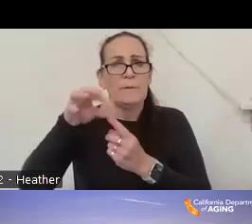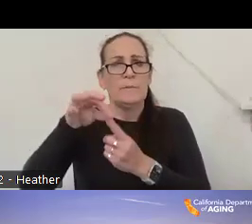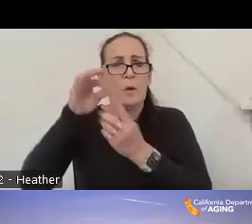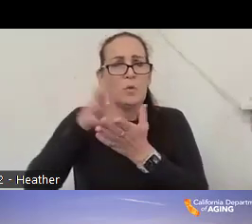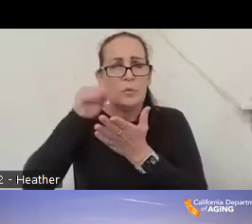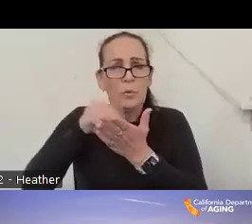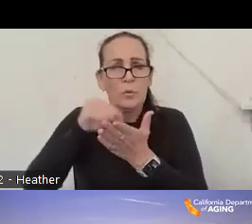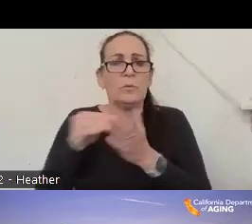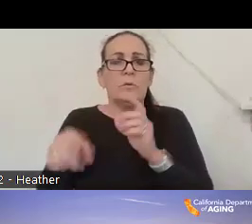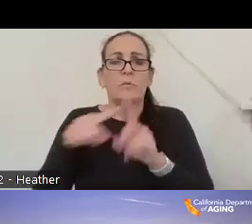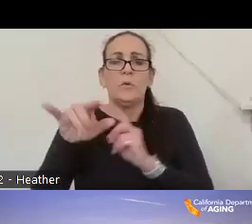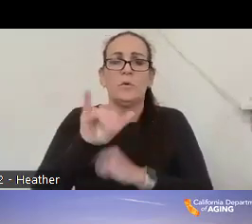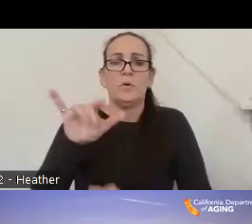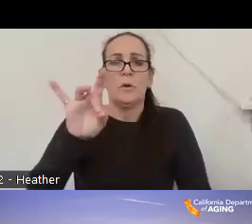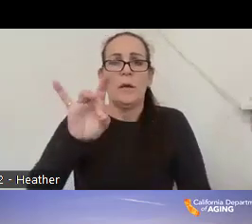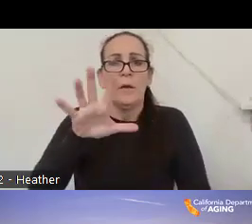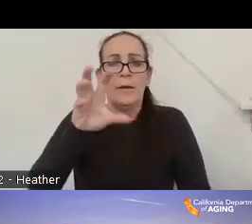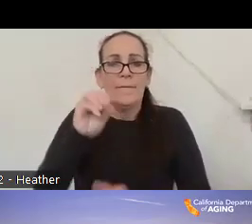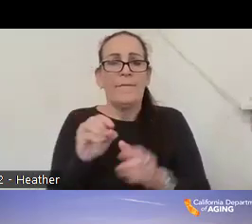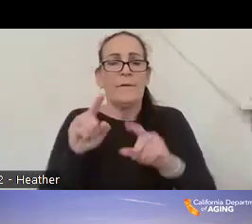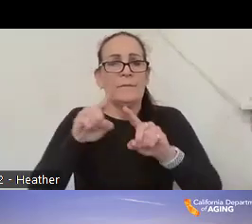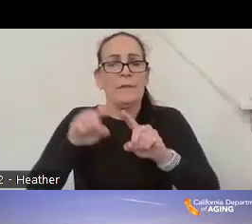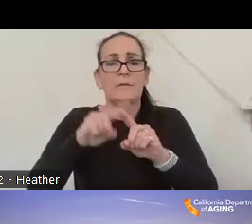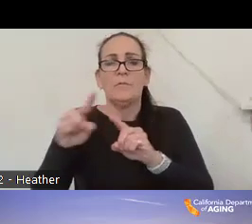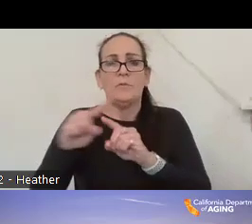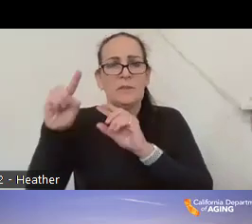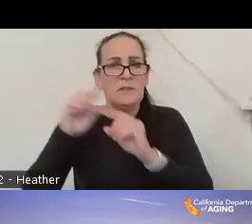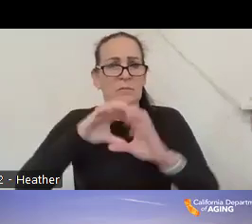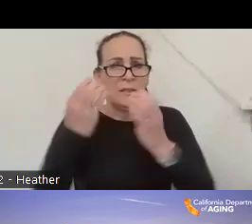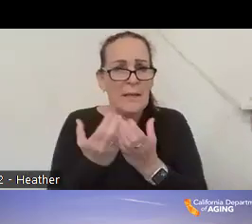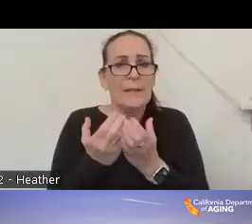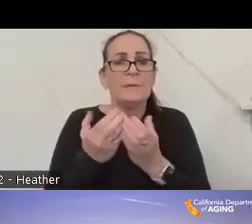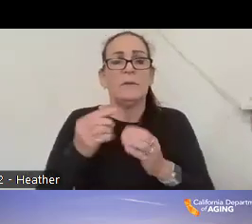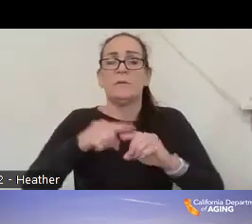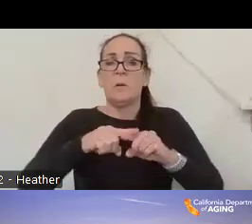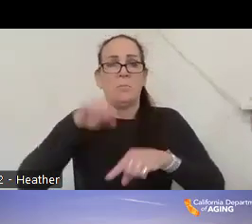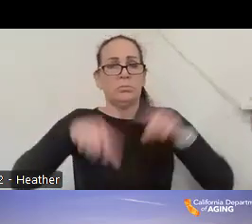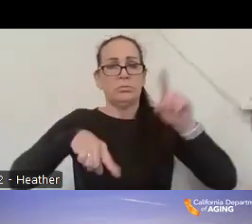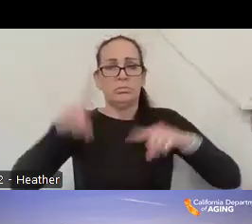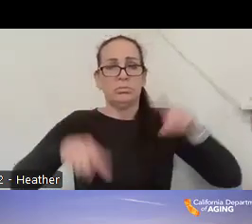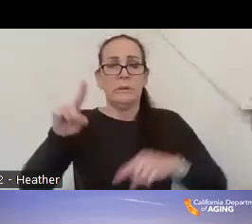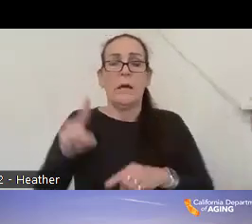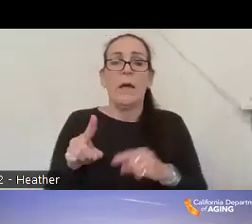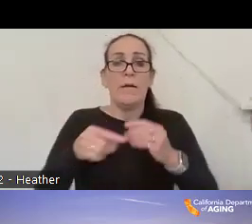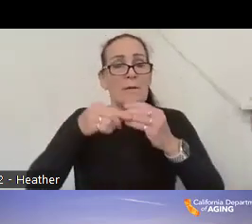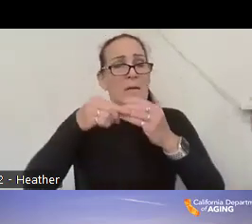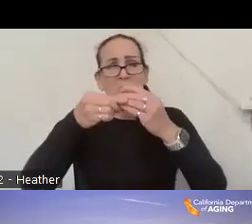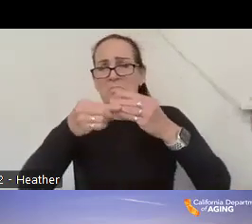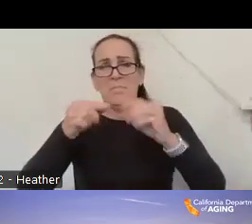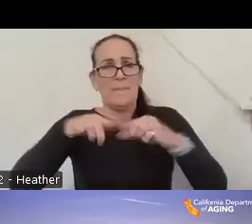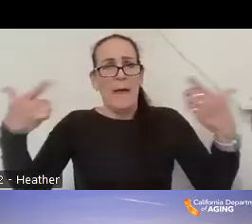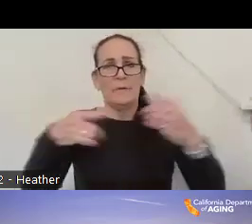210,000 courses completed. We offered in 10 different languages: English, Spanish, Tagalog, Vietnamese, Mandarin, Cantonese,